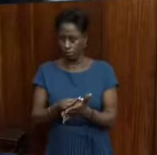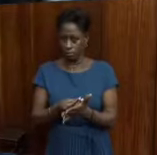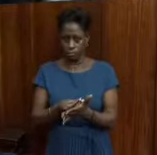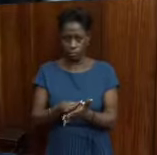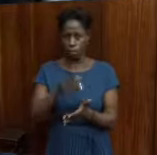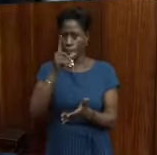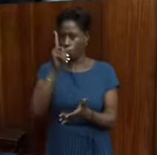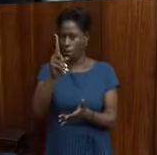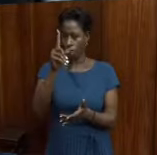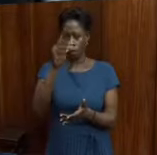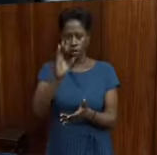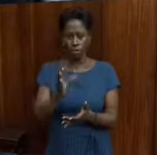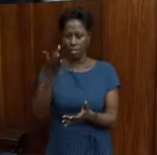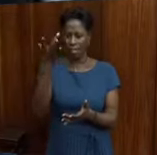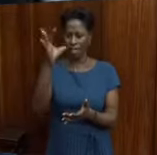of